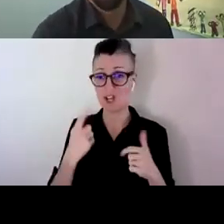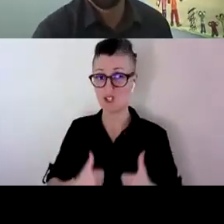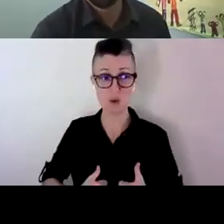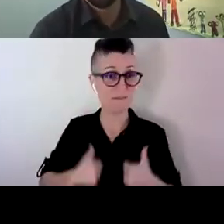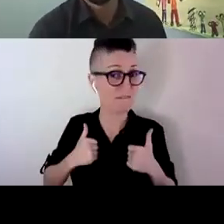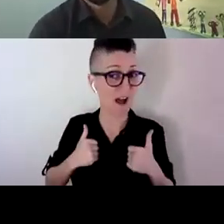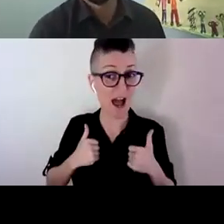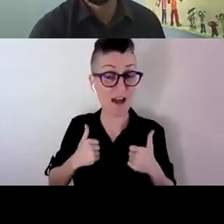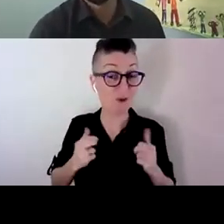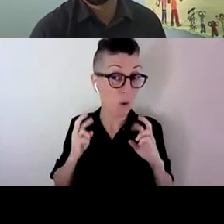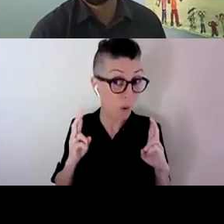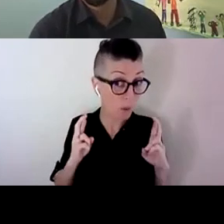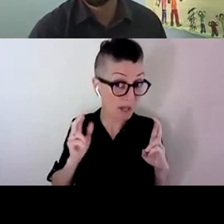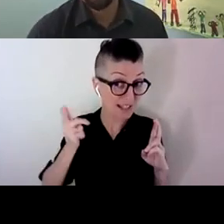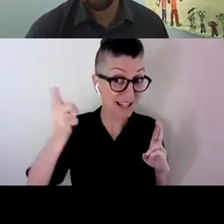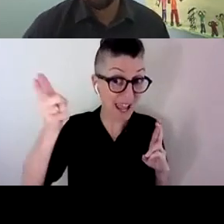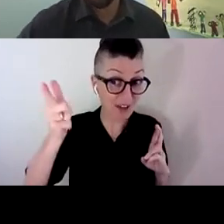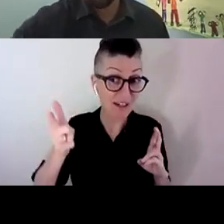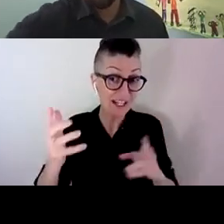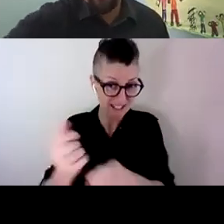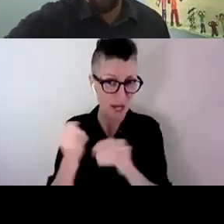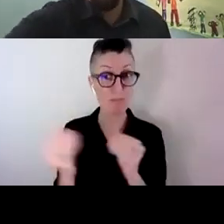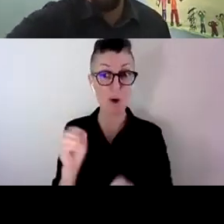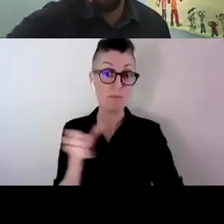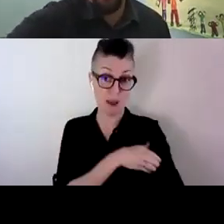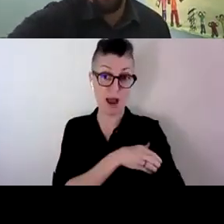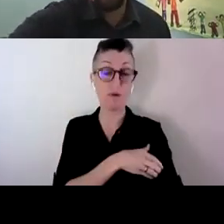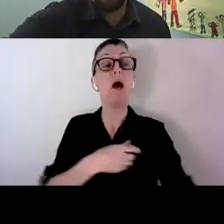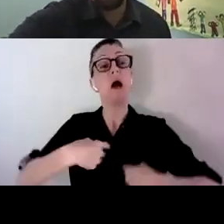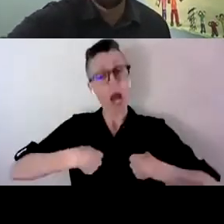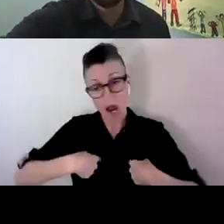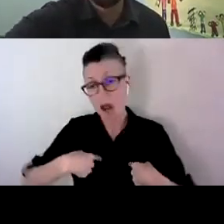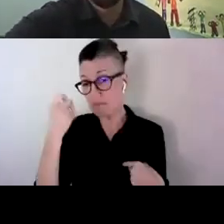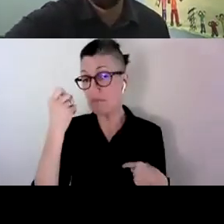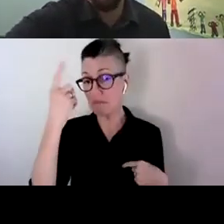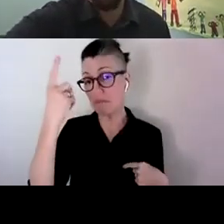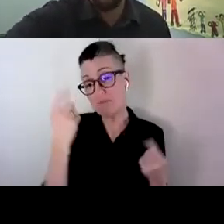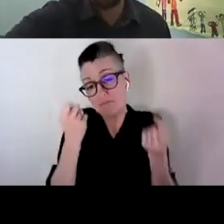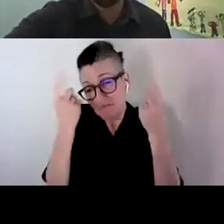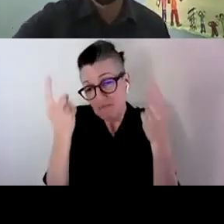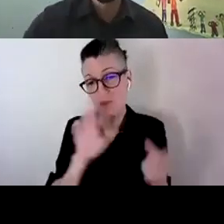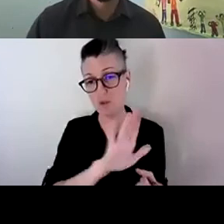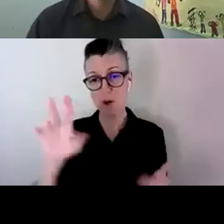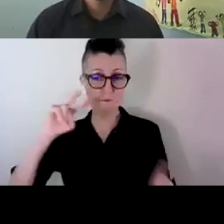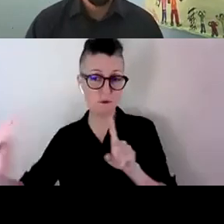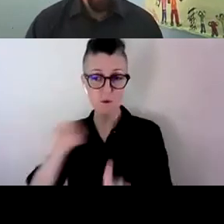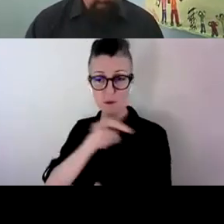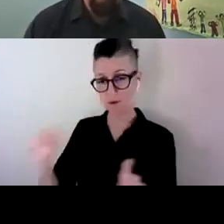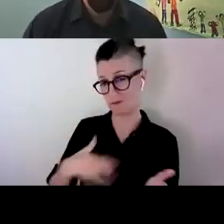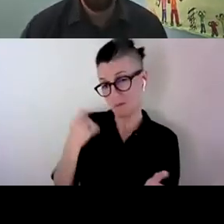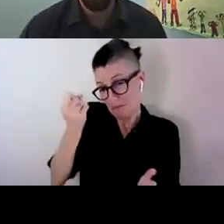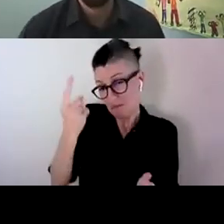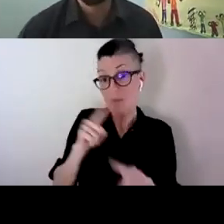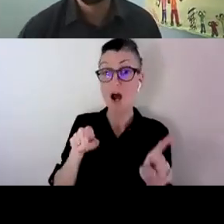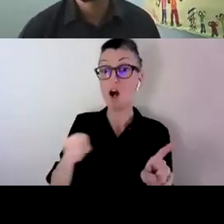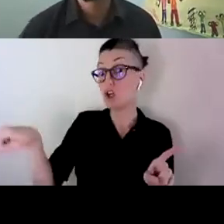enough power to then act on what we know. I hear that, I understand that. So for those who are in positions of power,